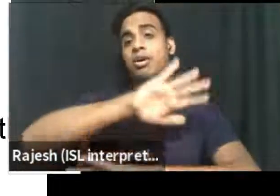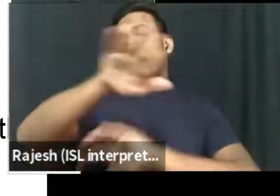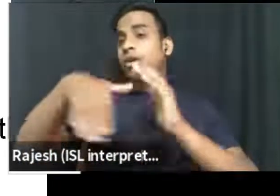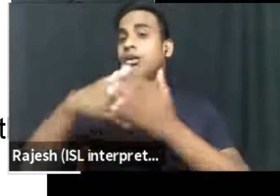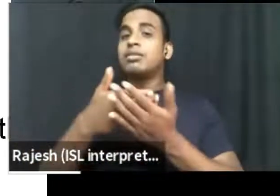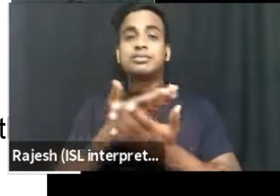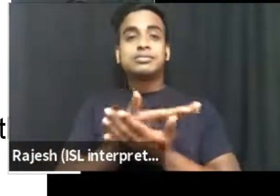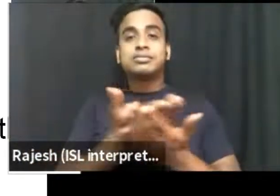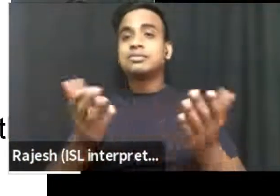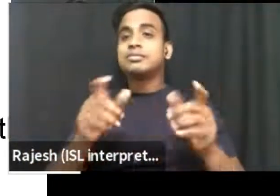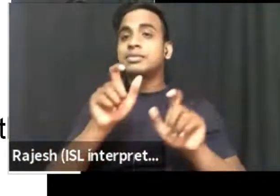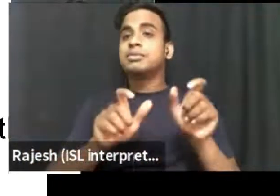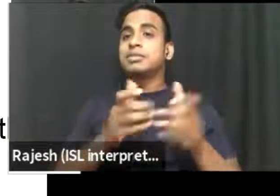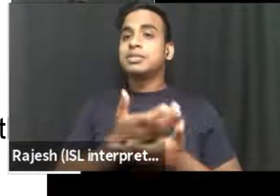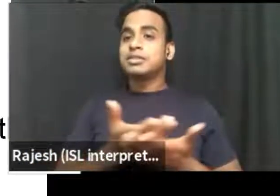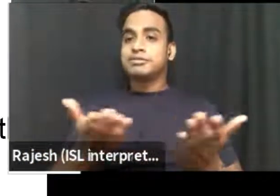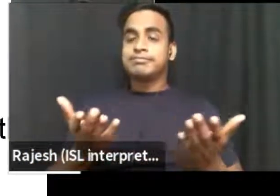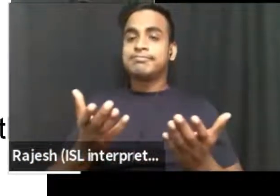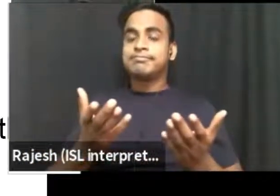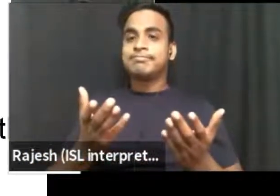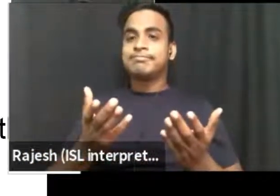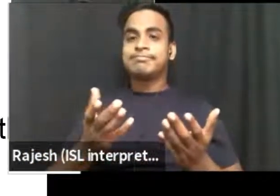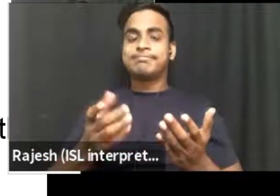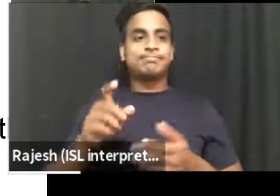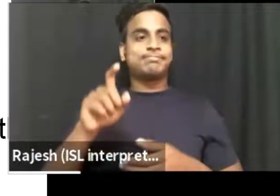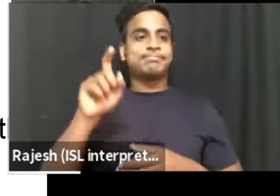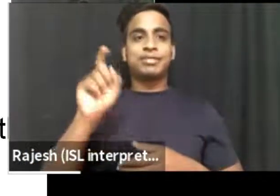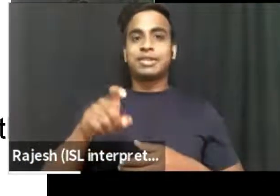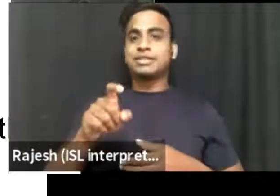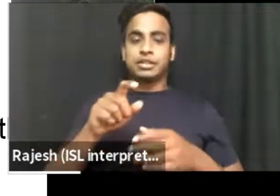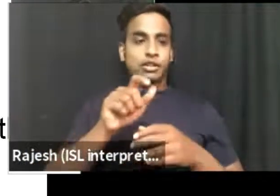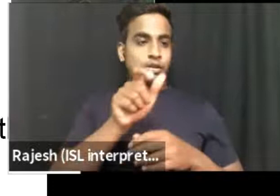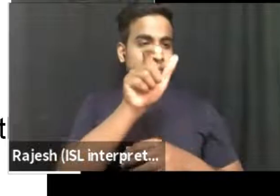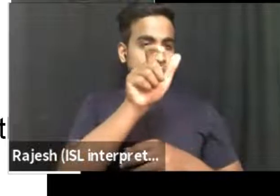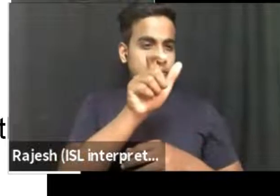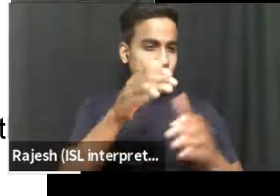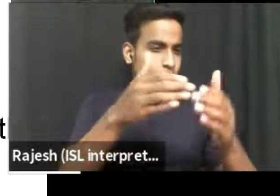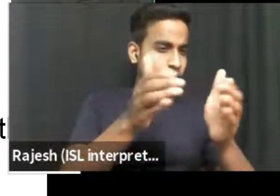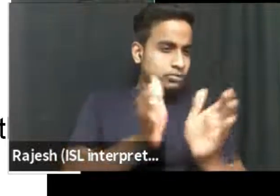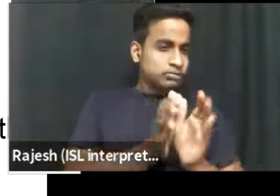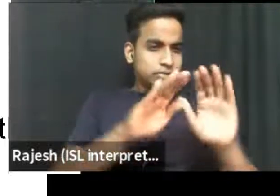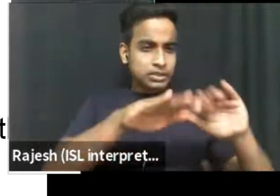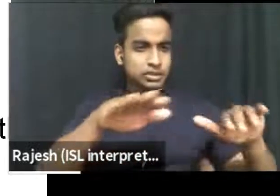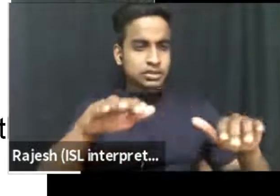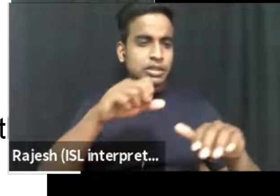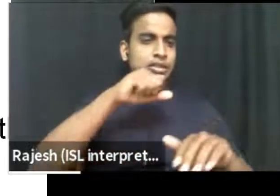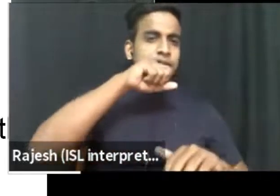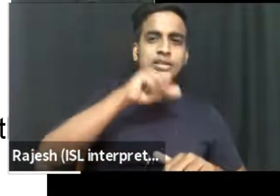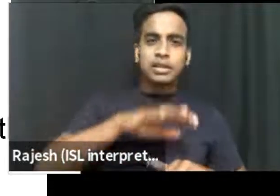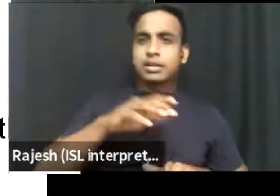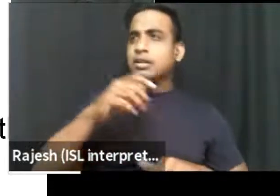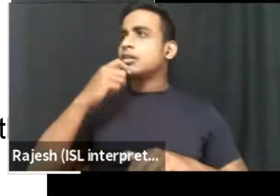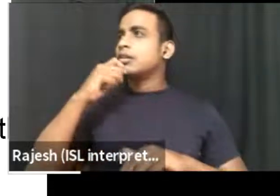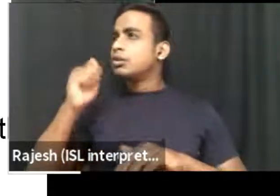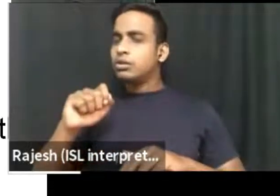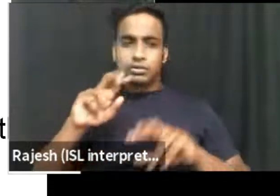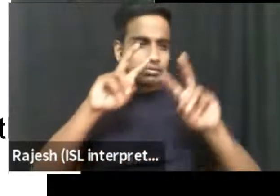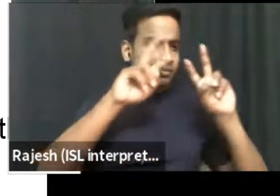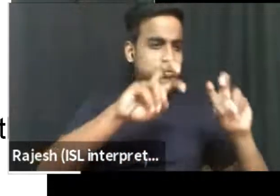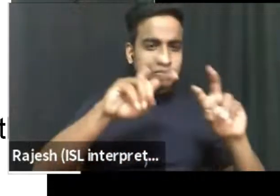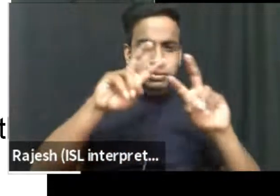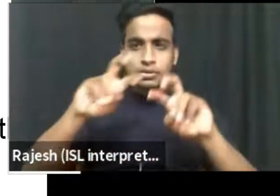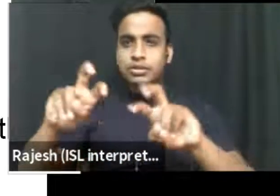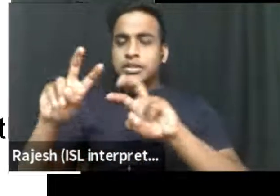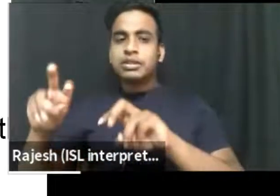is the need to look at each group, each person differently